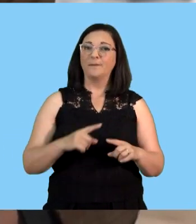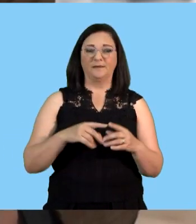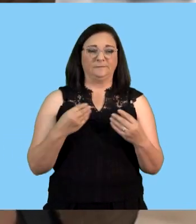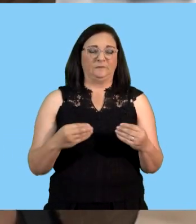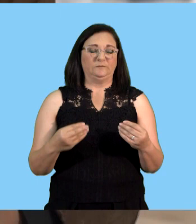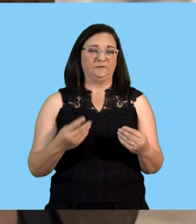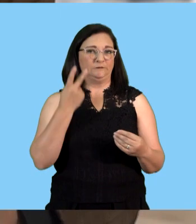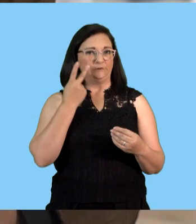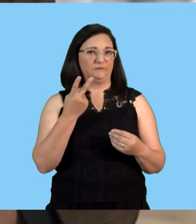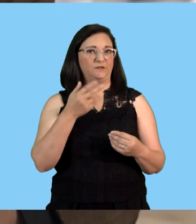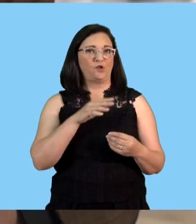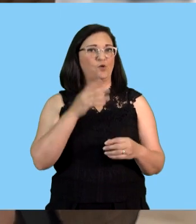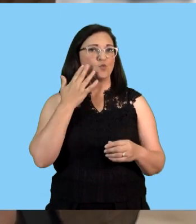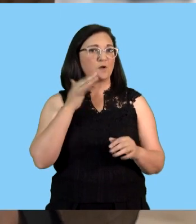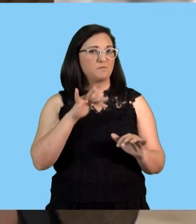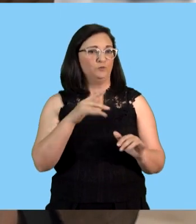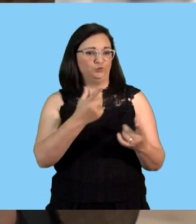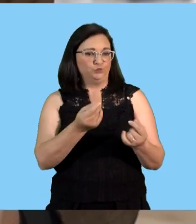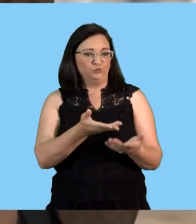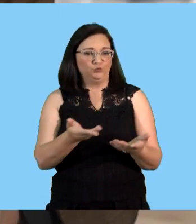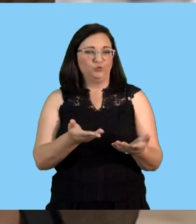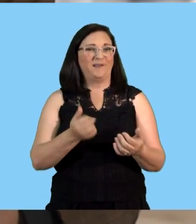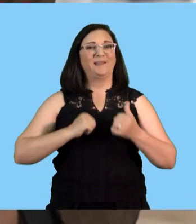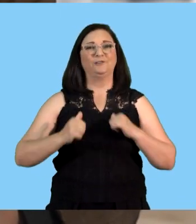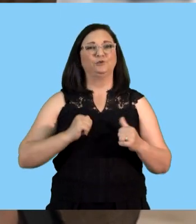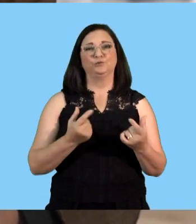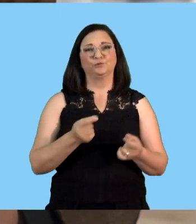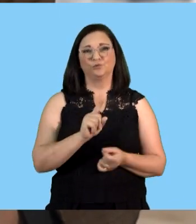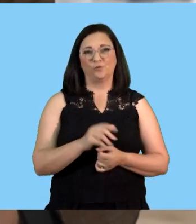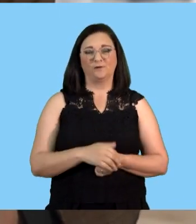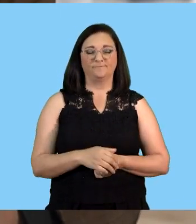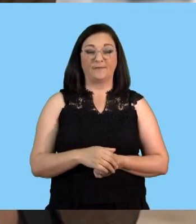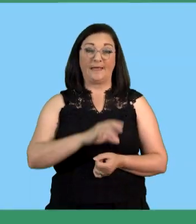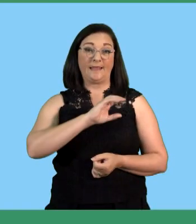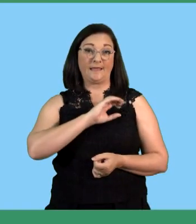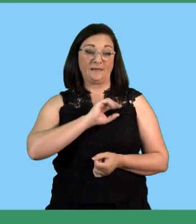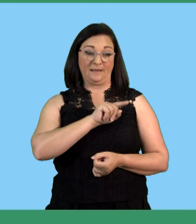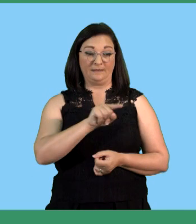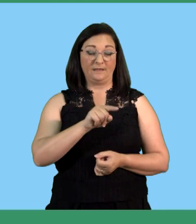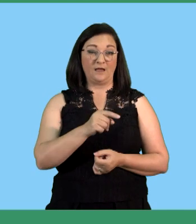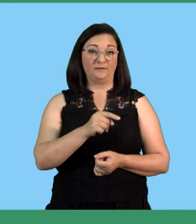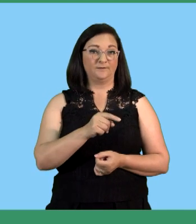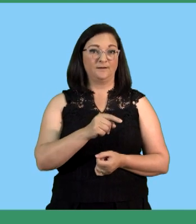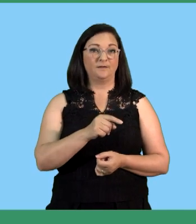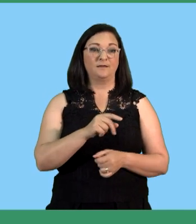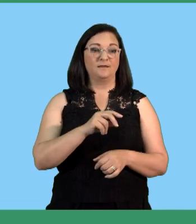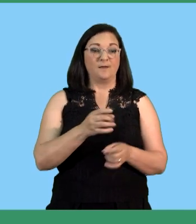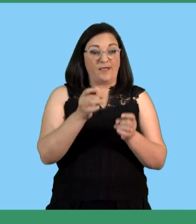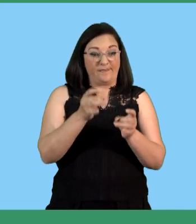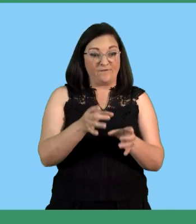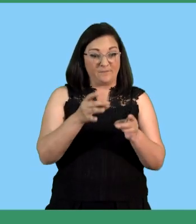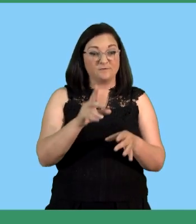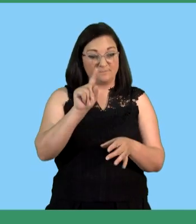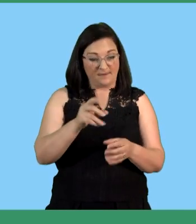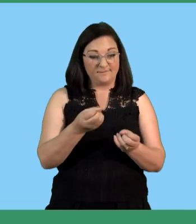we are doing this, it's regarded as discriminatory. So what are those actions? Right, denying customers proper information